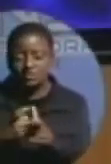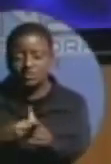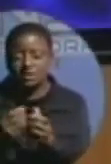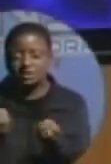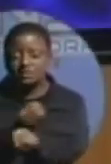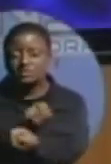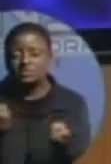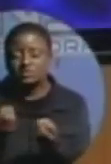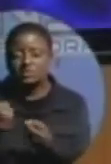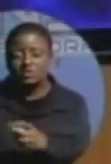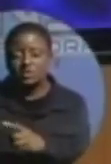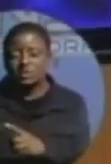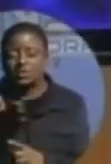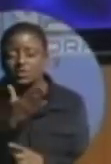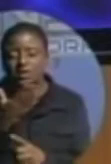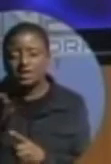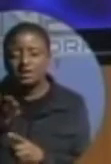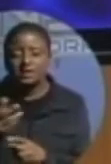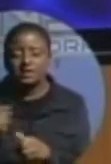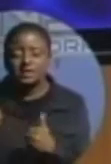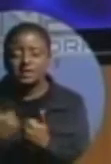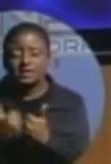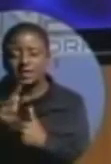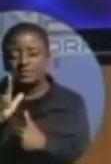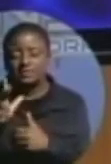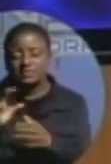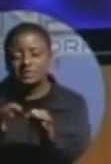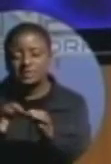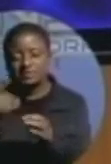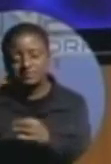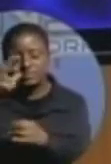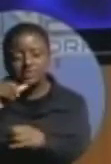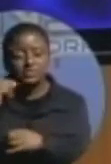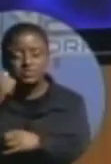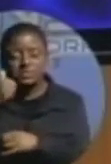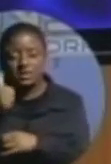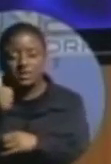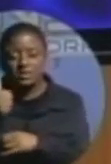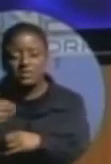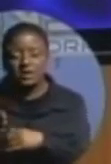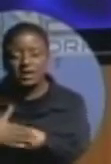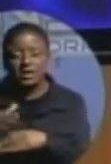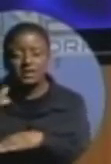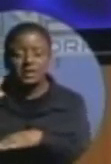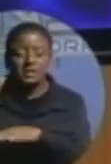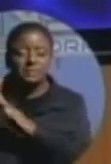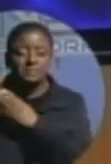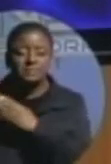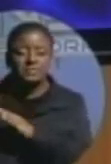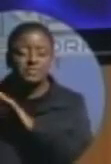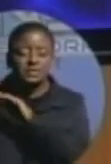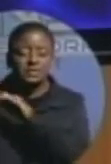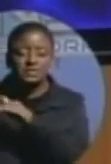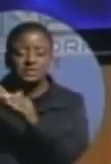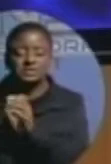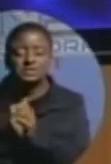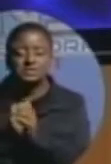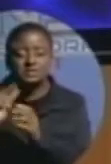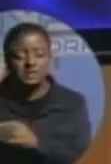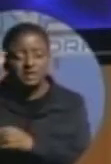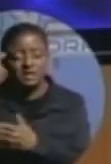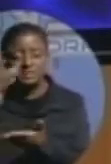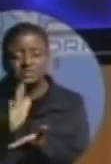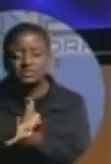getting a hit. Now, we can tell you the Game 3 in that series is also set for tomorrow night back at the Blue Hill Sporting Complex. Now, government